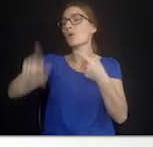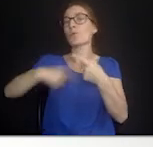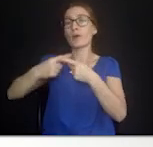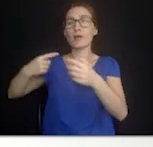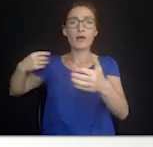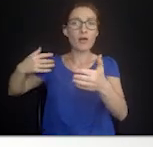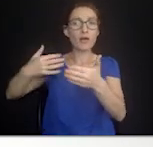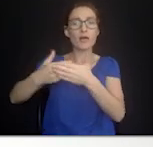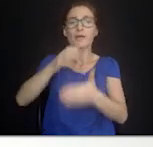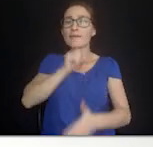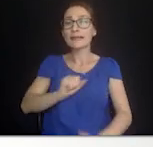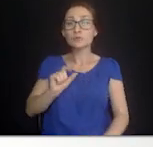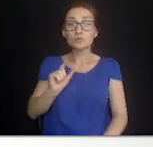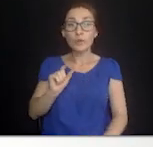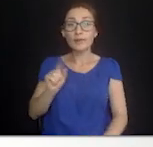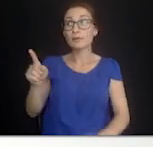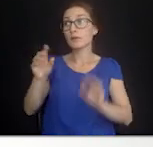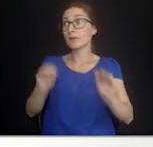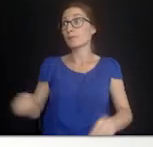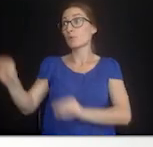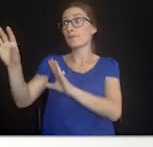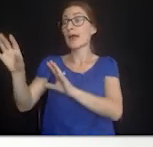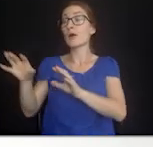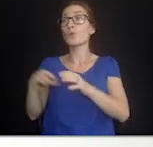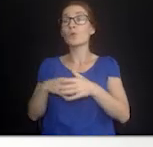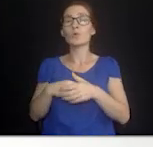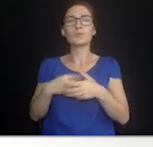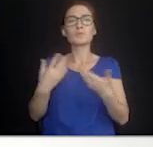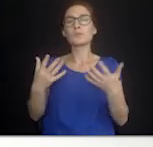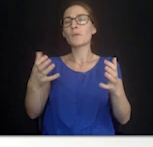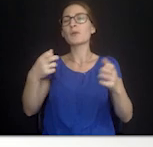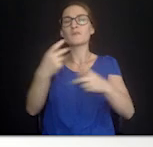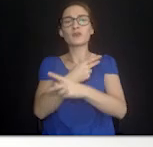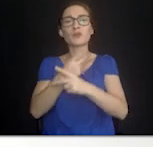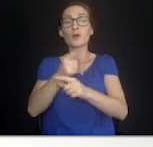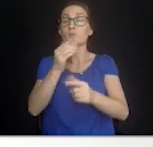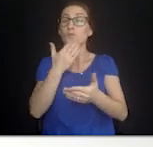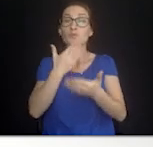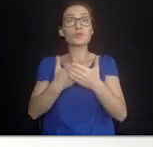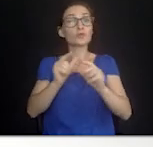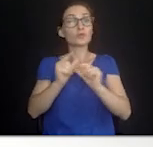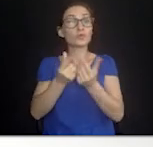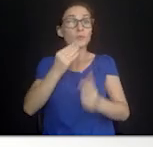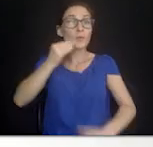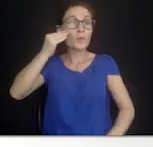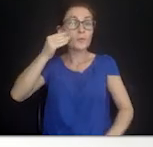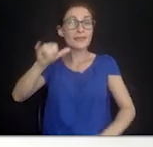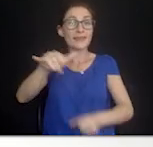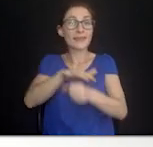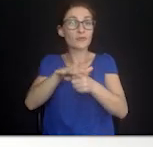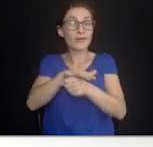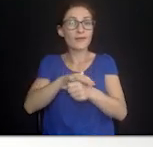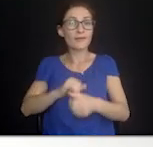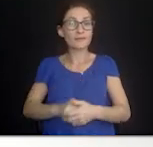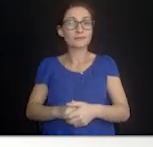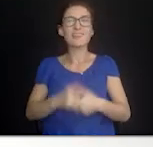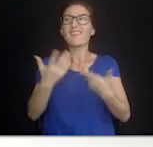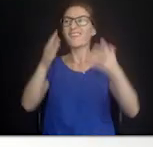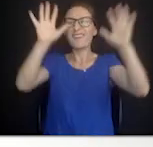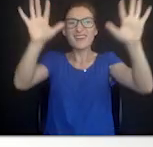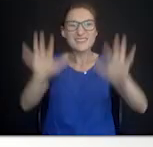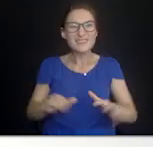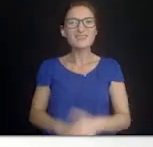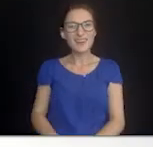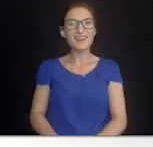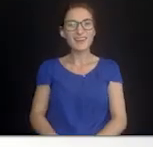20 and he's going to be moving out, I know I want to figure out, what kind of good group homes are in the area at that time. Awesome, right? I love it. I love being